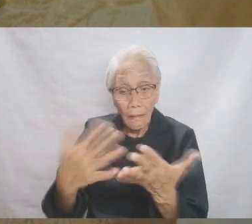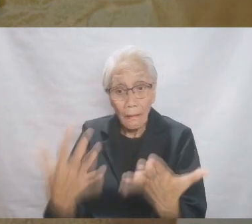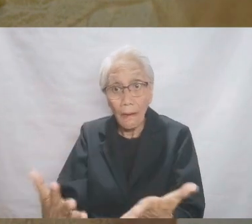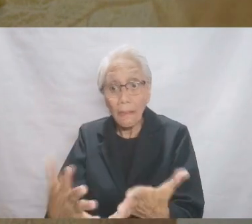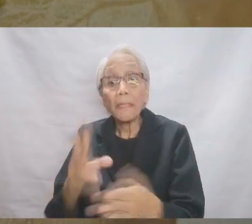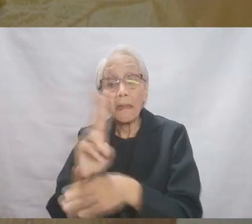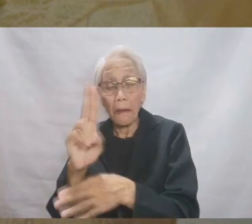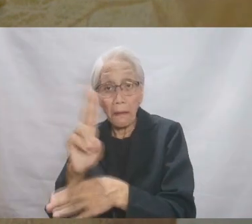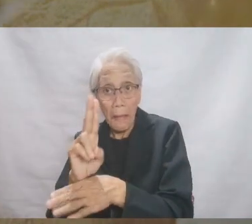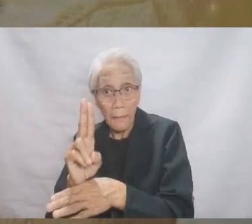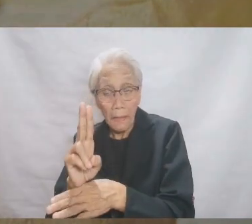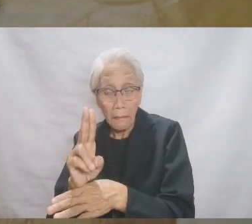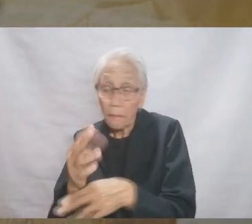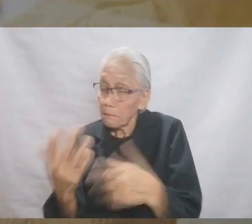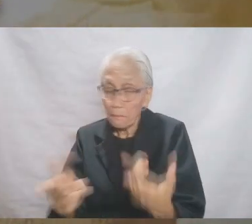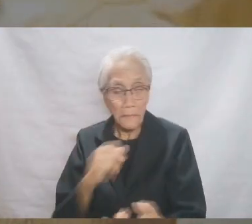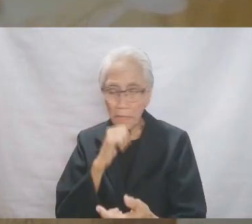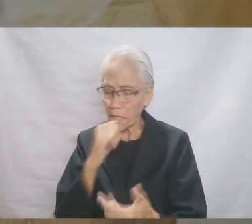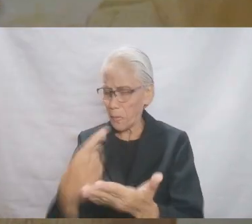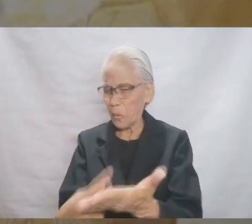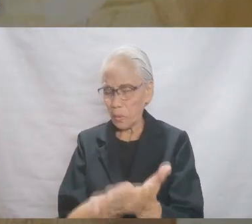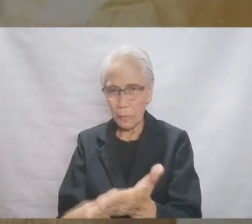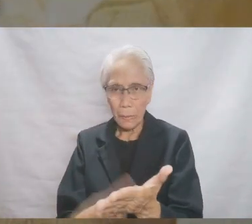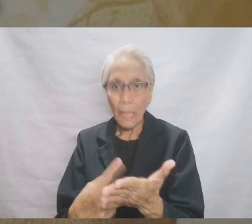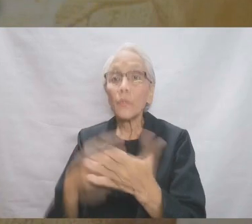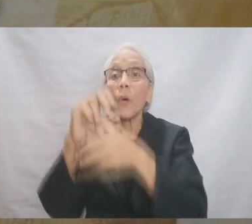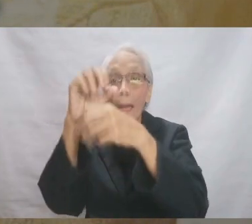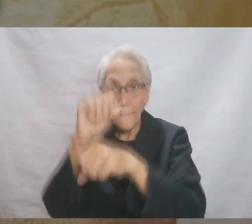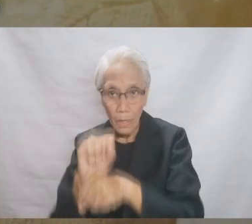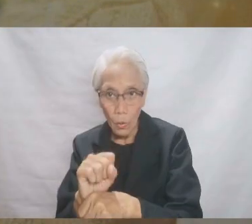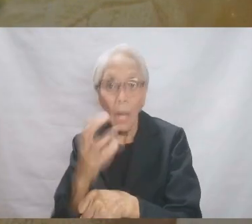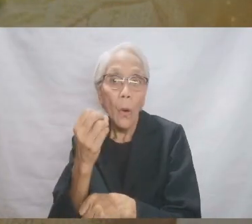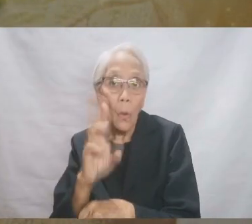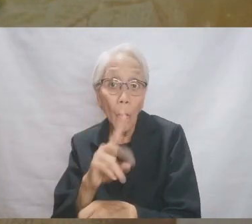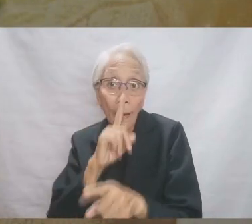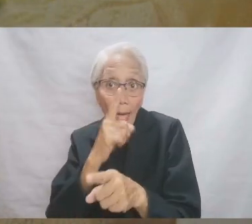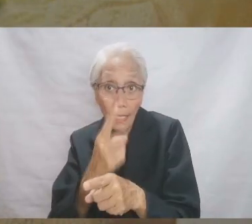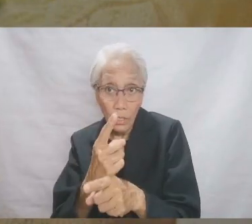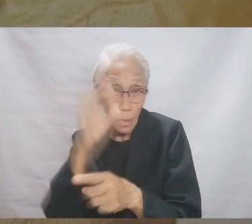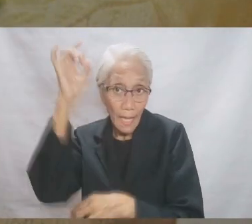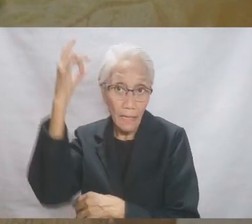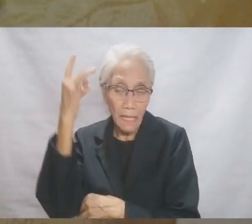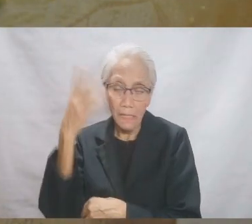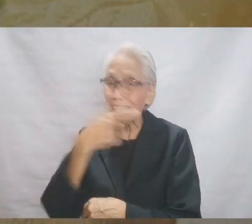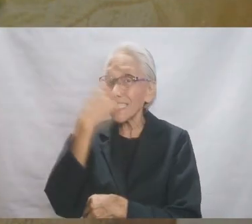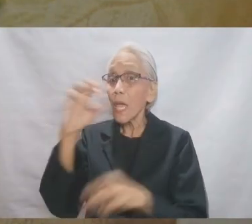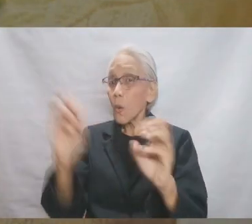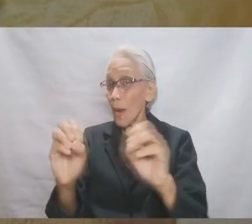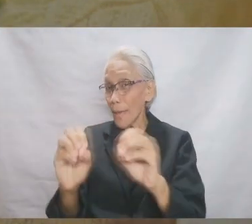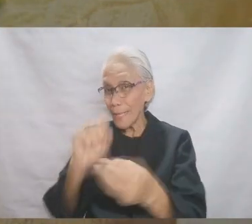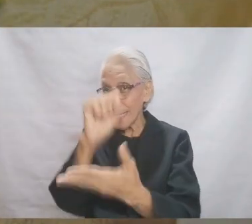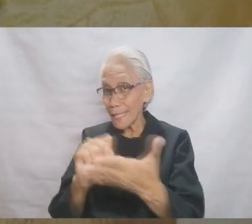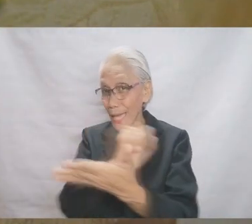Life in the Spirit manual na ginagamit, hindi pag-uusapan dyan ang tungkol sa habitual or actual grace, ha?